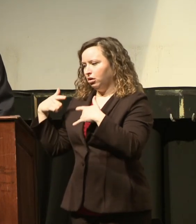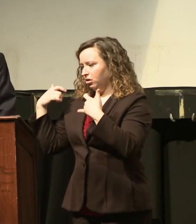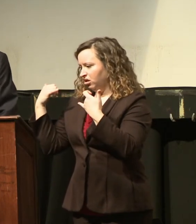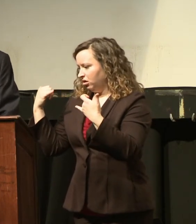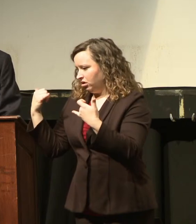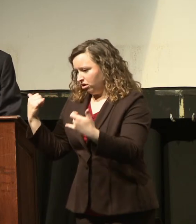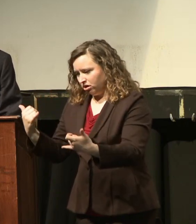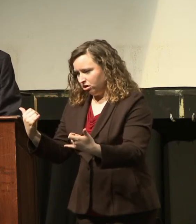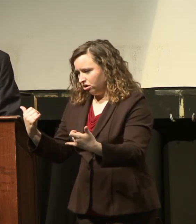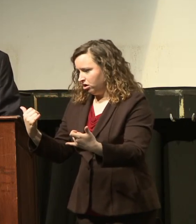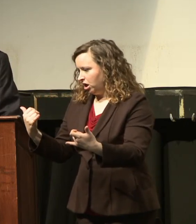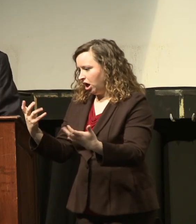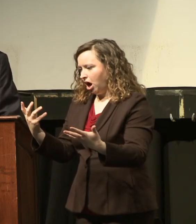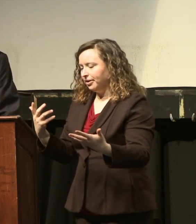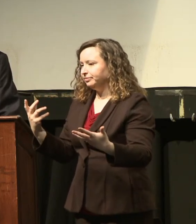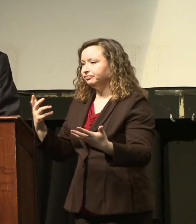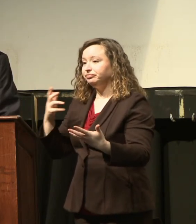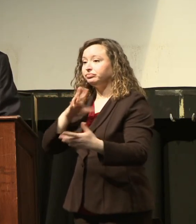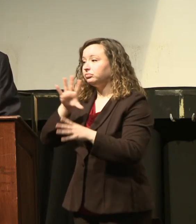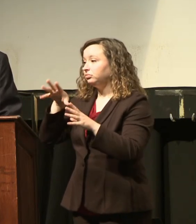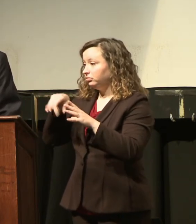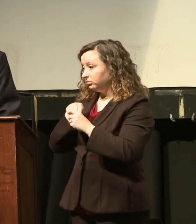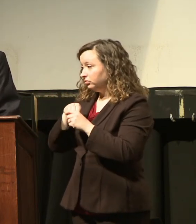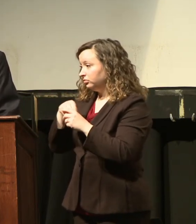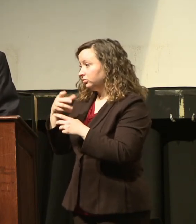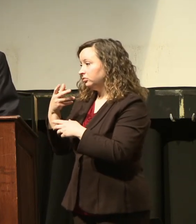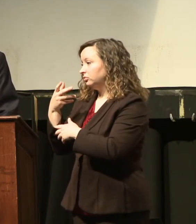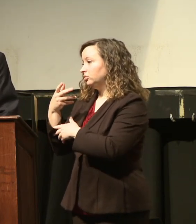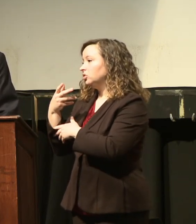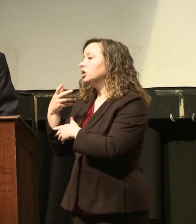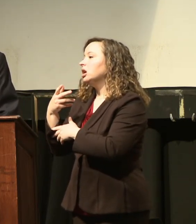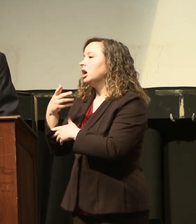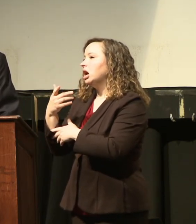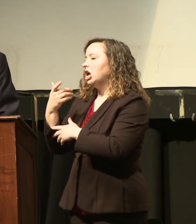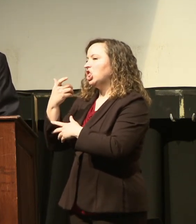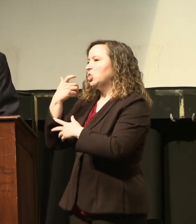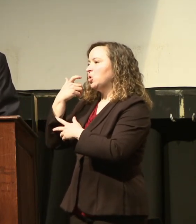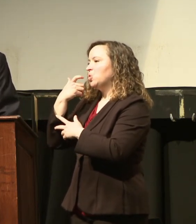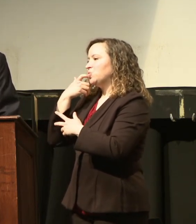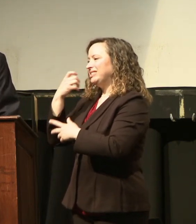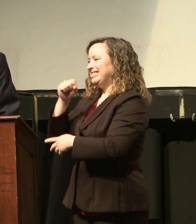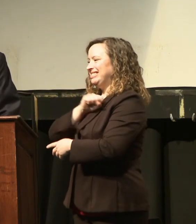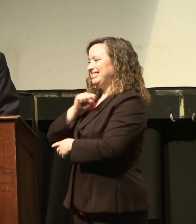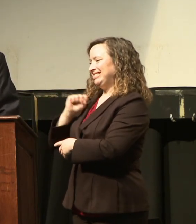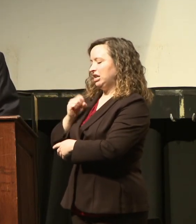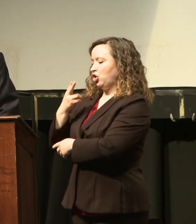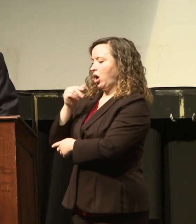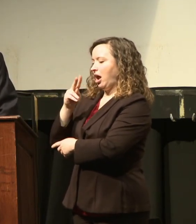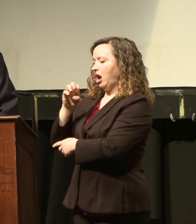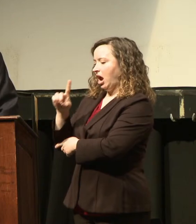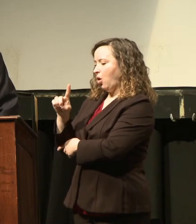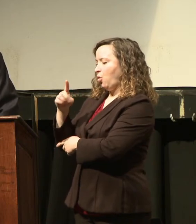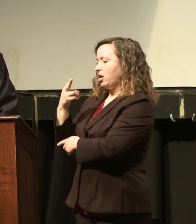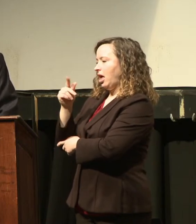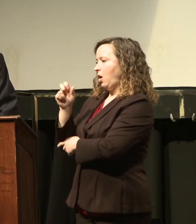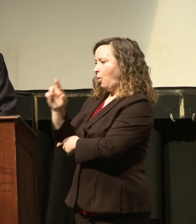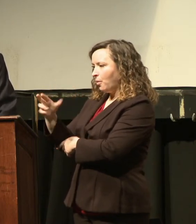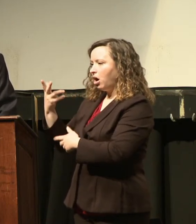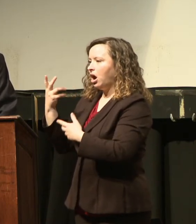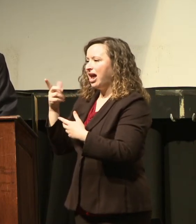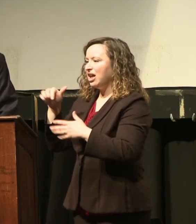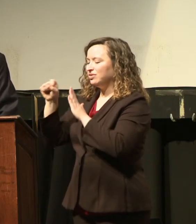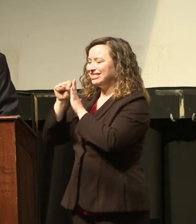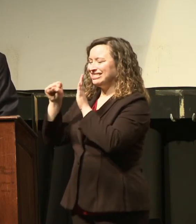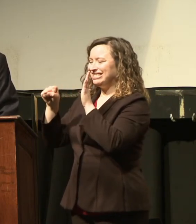the program that included the late U.S. Senator Howell Heflin, who not only was the estate attorney, but he